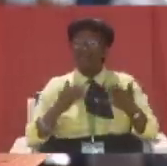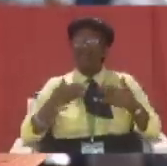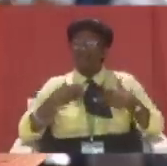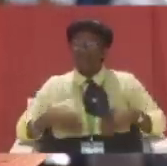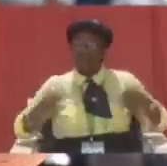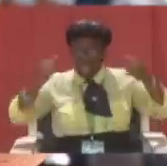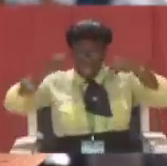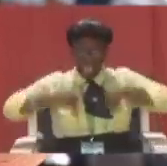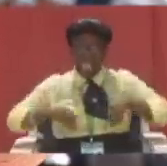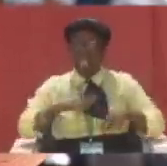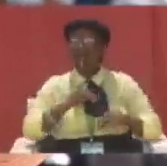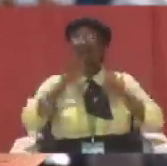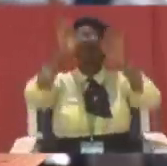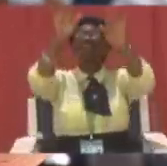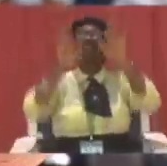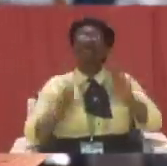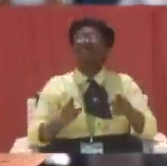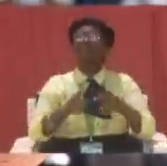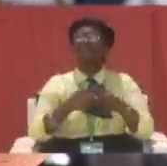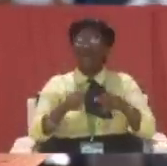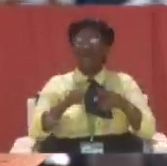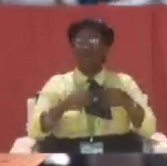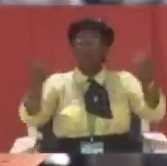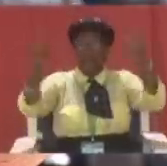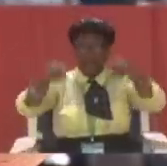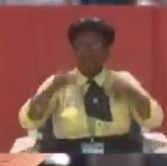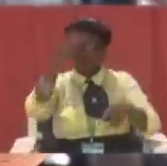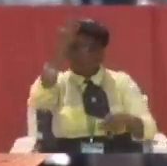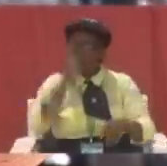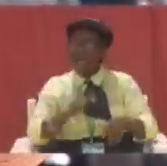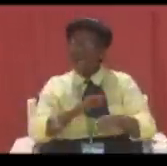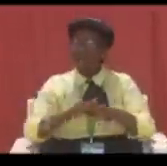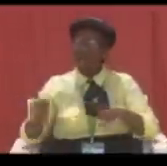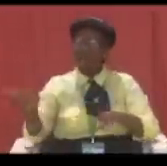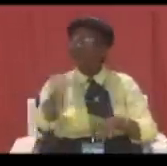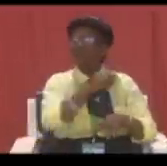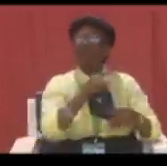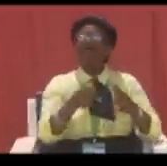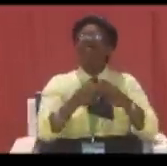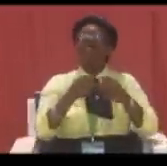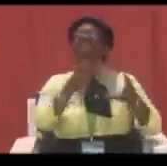happen. Why don't you shout hallelujah to God?